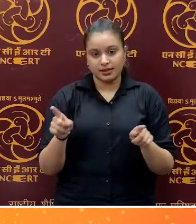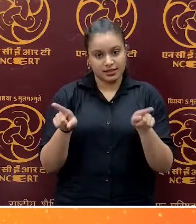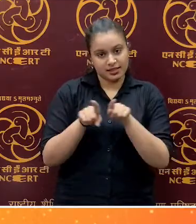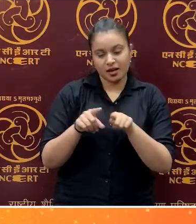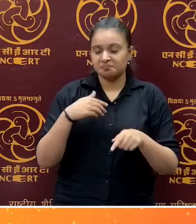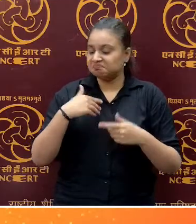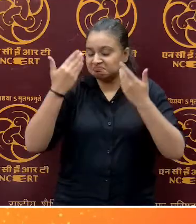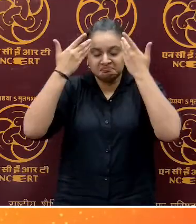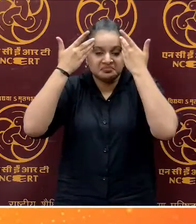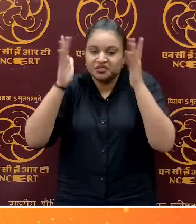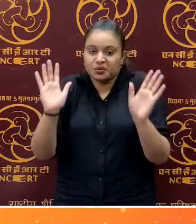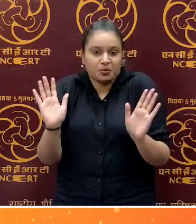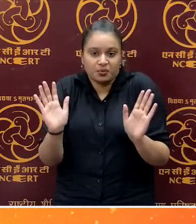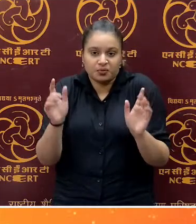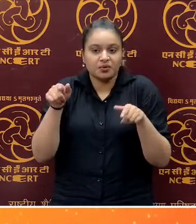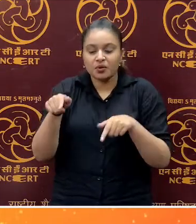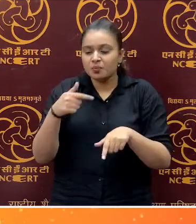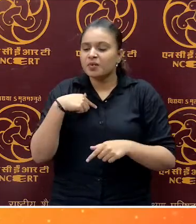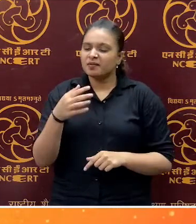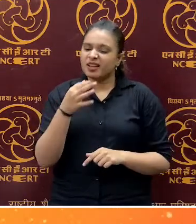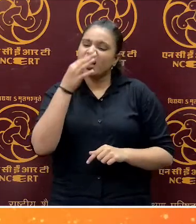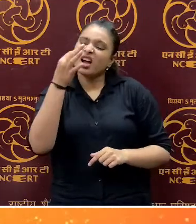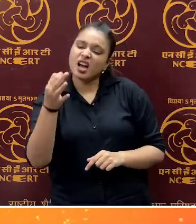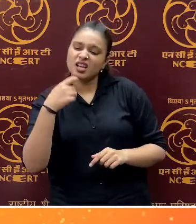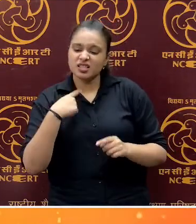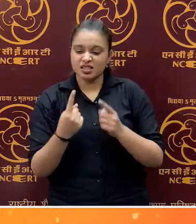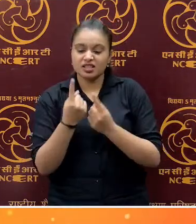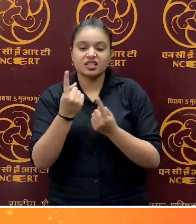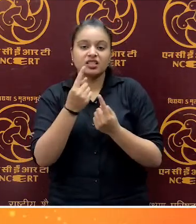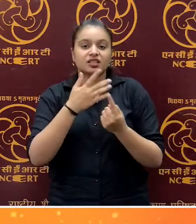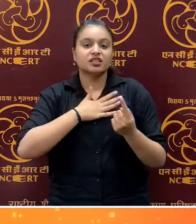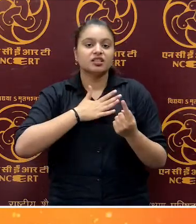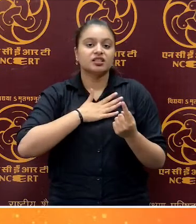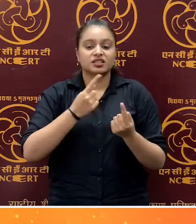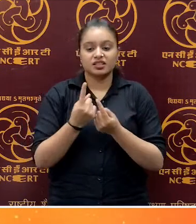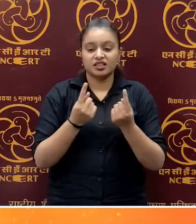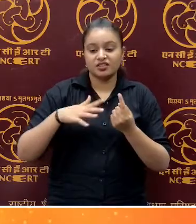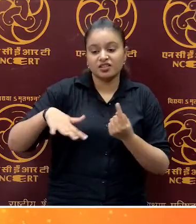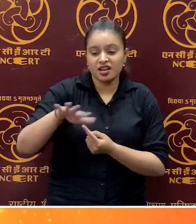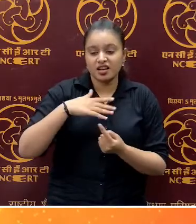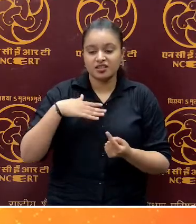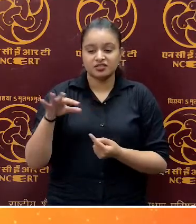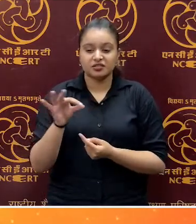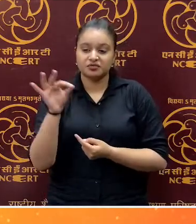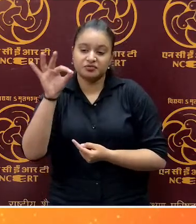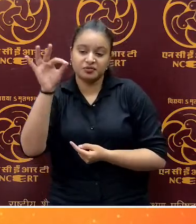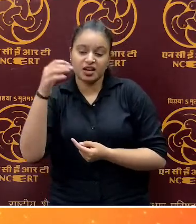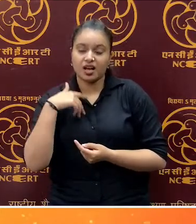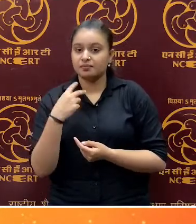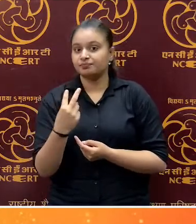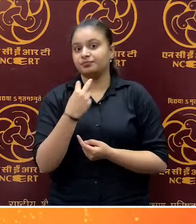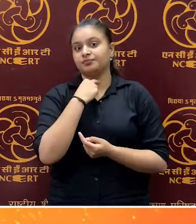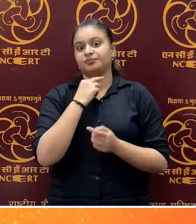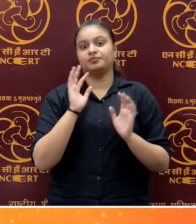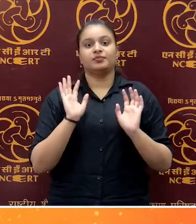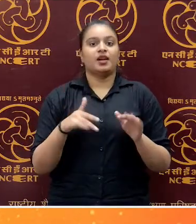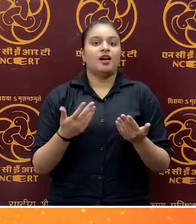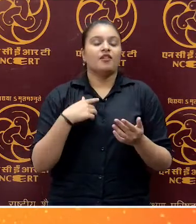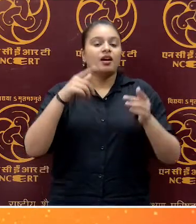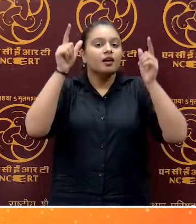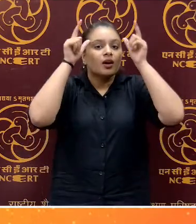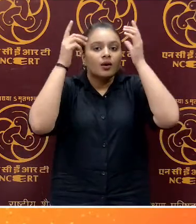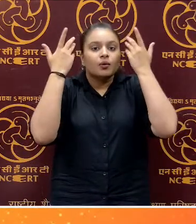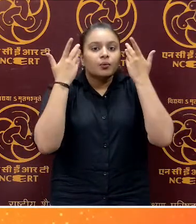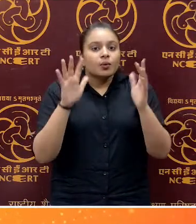I don't know. You may ask the grass I eat." My God, the fly is in a fix now. Oh my God, even the cow doesn't